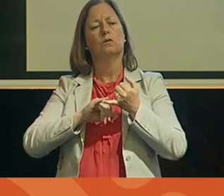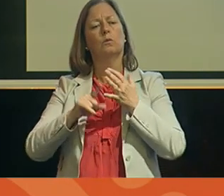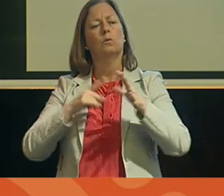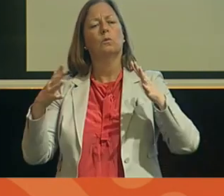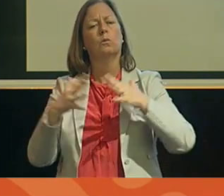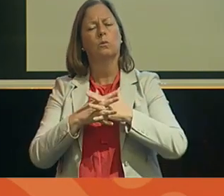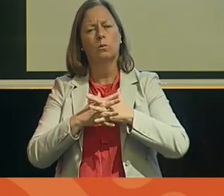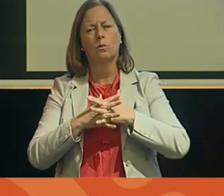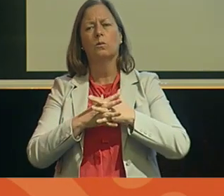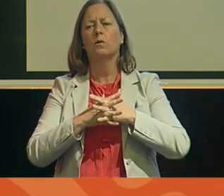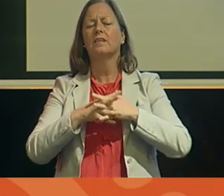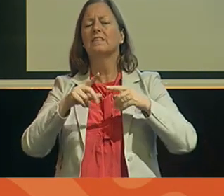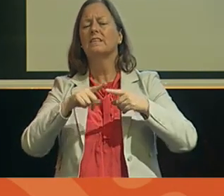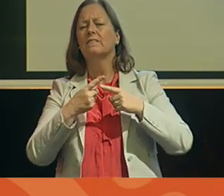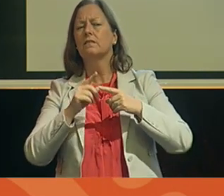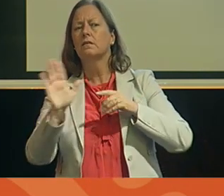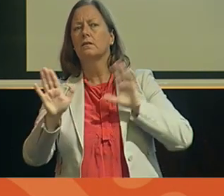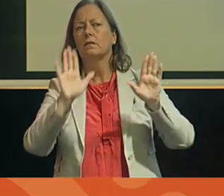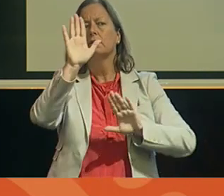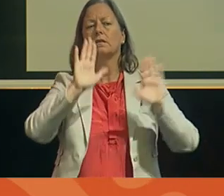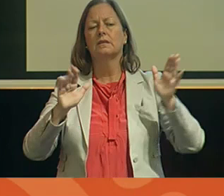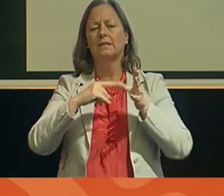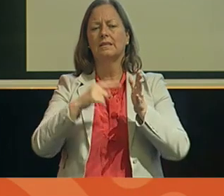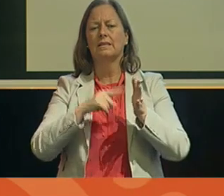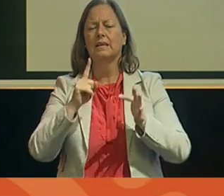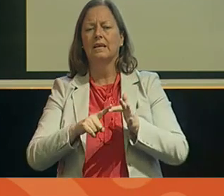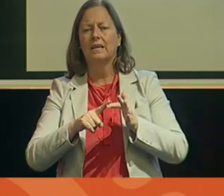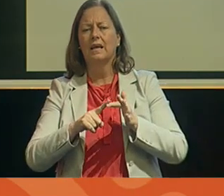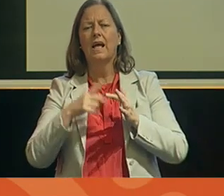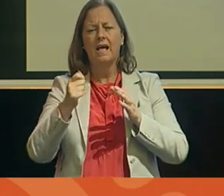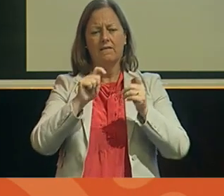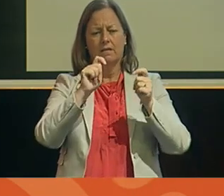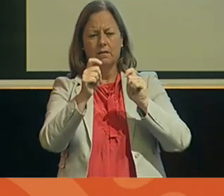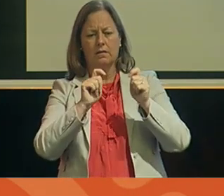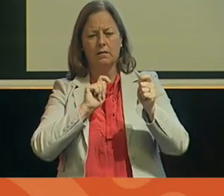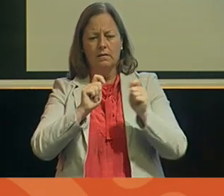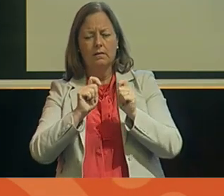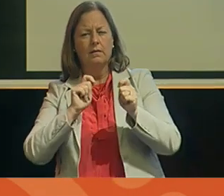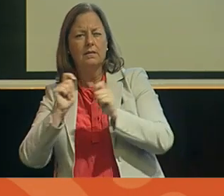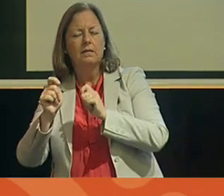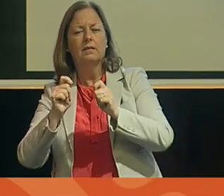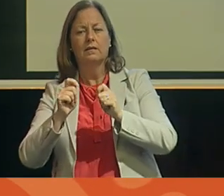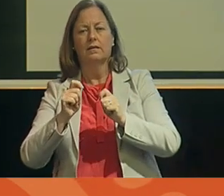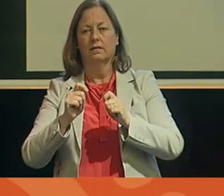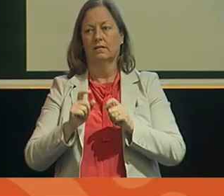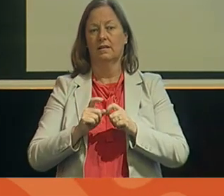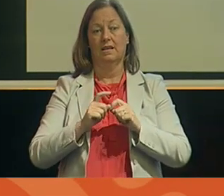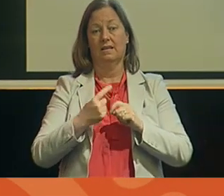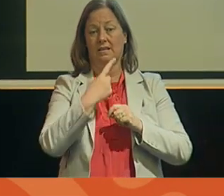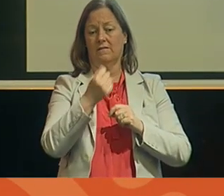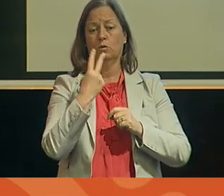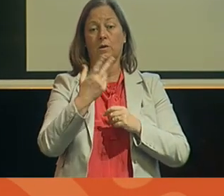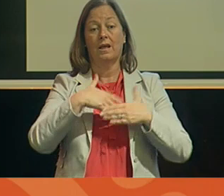different states, it's different interpretation of certain sections. For instance, there's two, yeah? Any